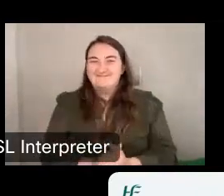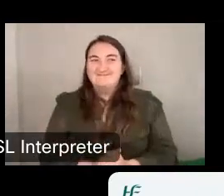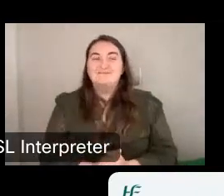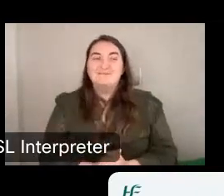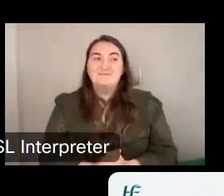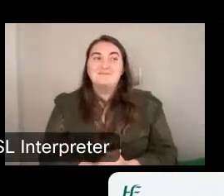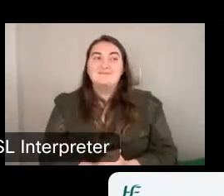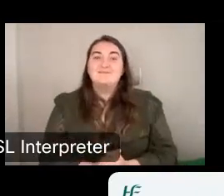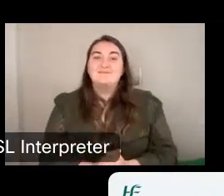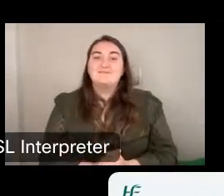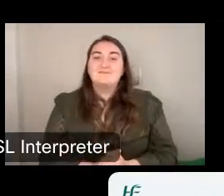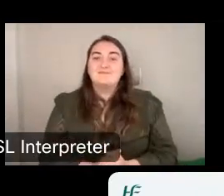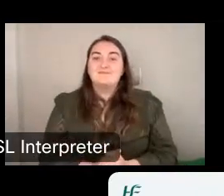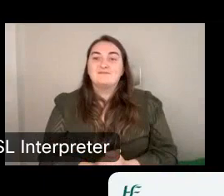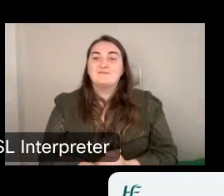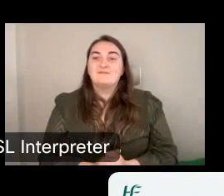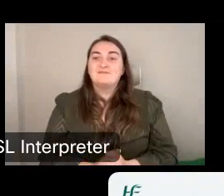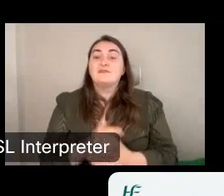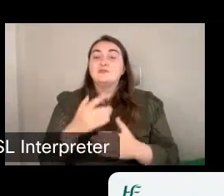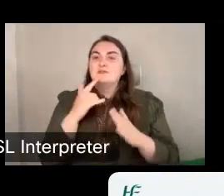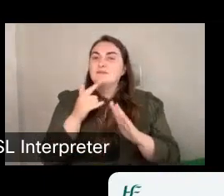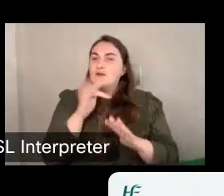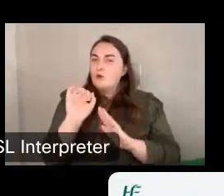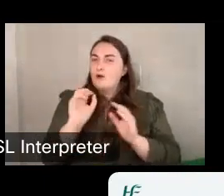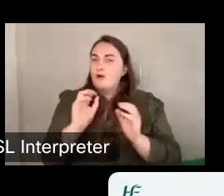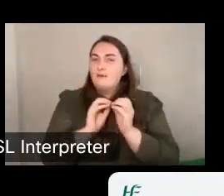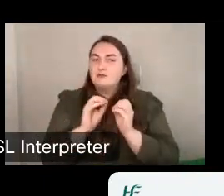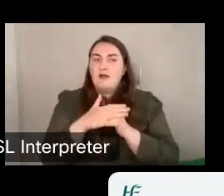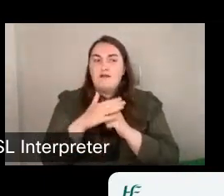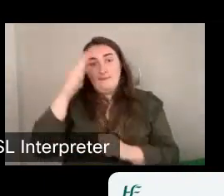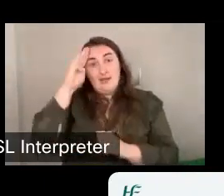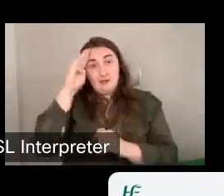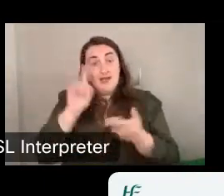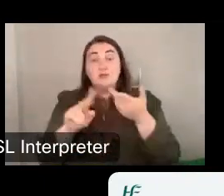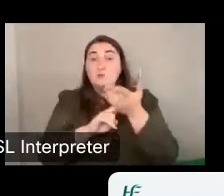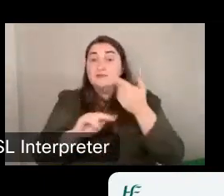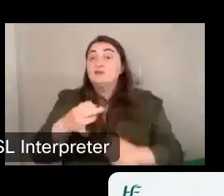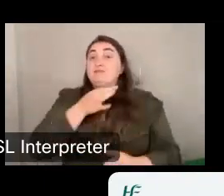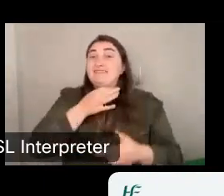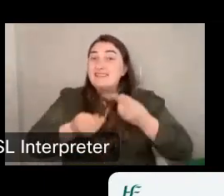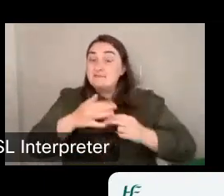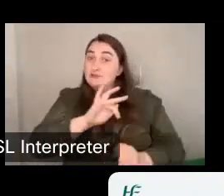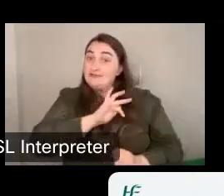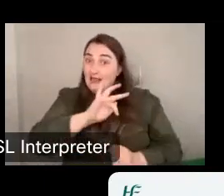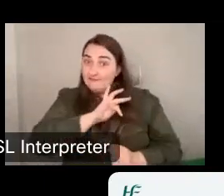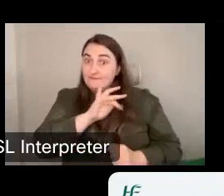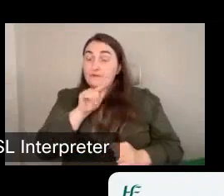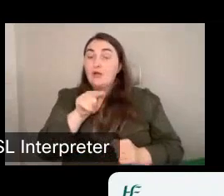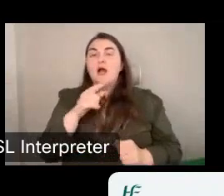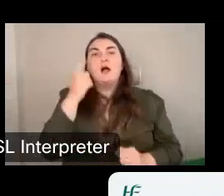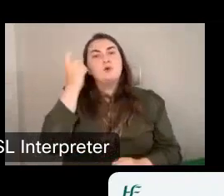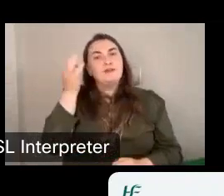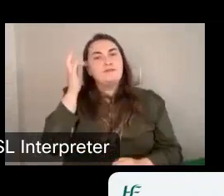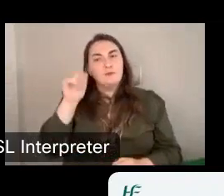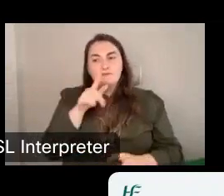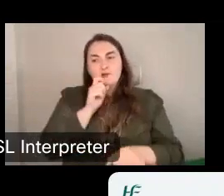Just building off your comment there about being a manager and employing that risk assessment yourself, I wonder if you could